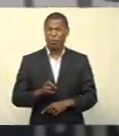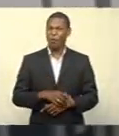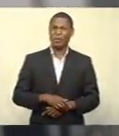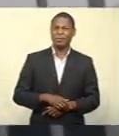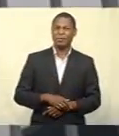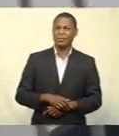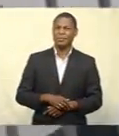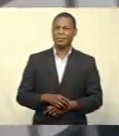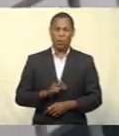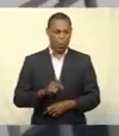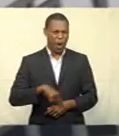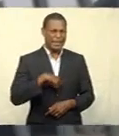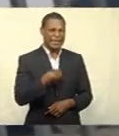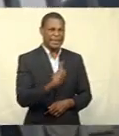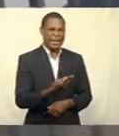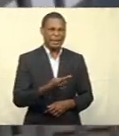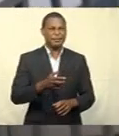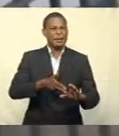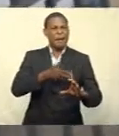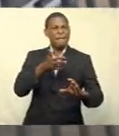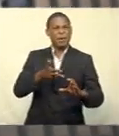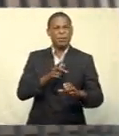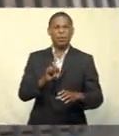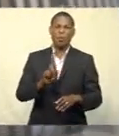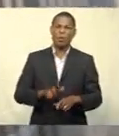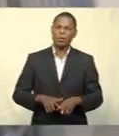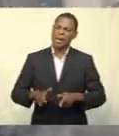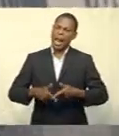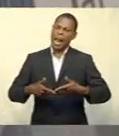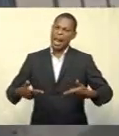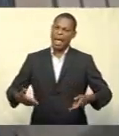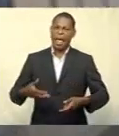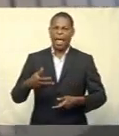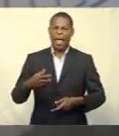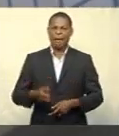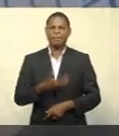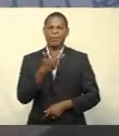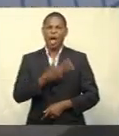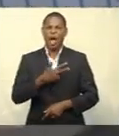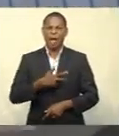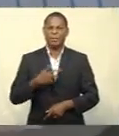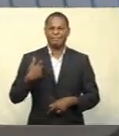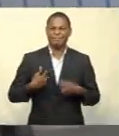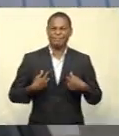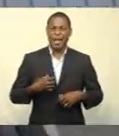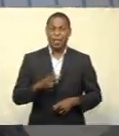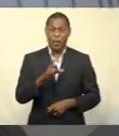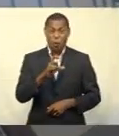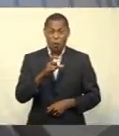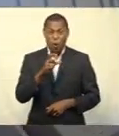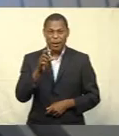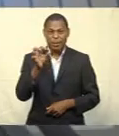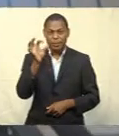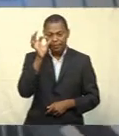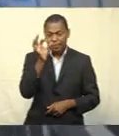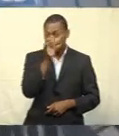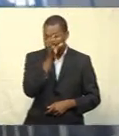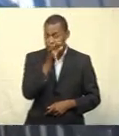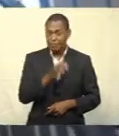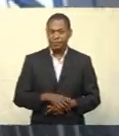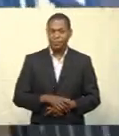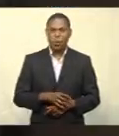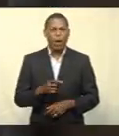and videos of Jennifer Downs lying in a bedroom with bruises on her face and coins placed over her eyes. When questioned